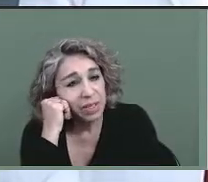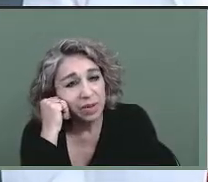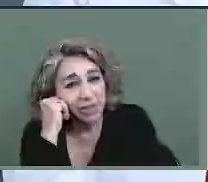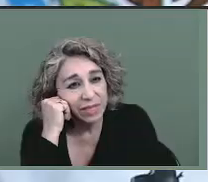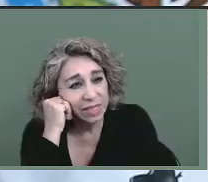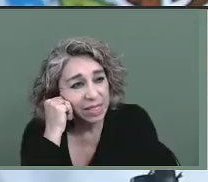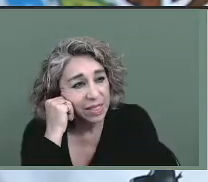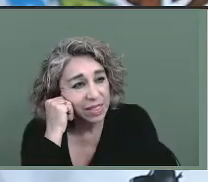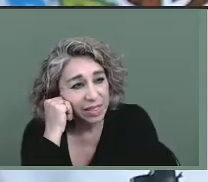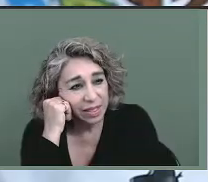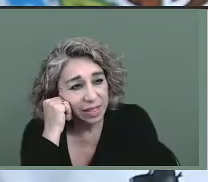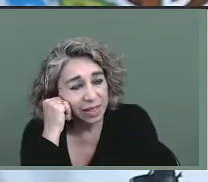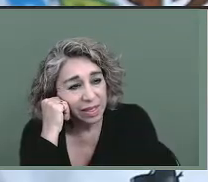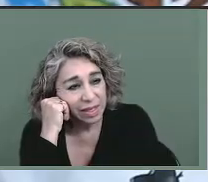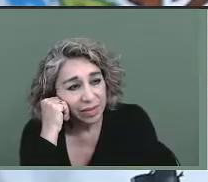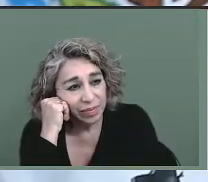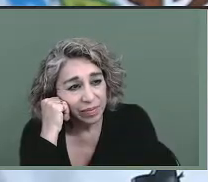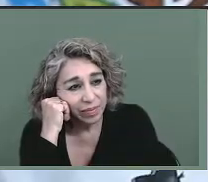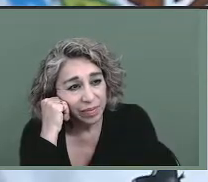was nervousness